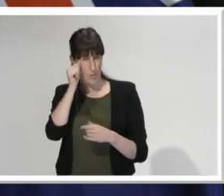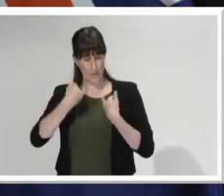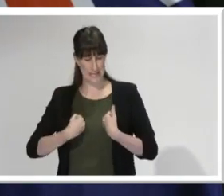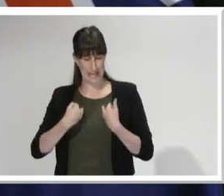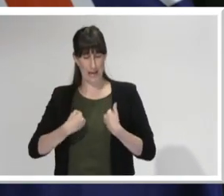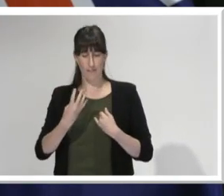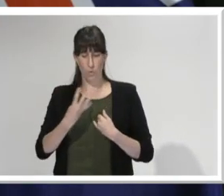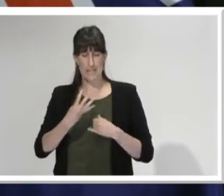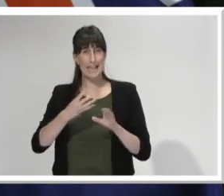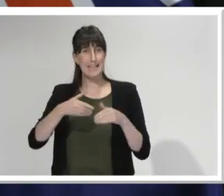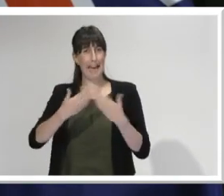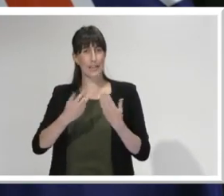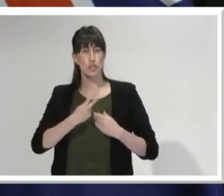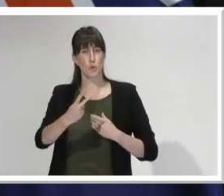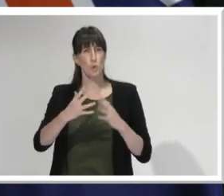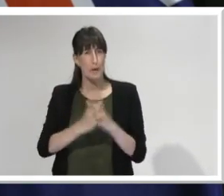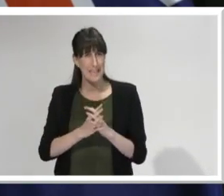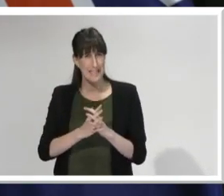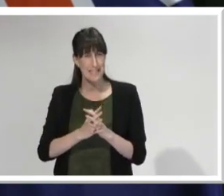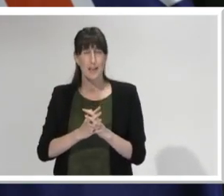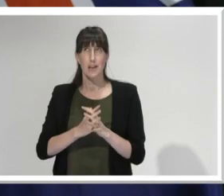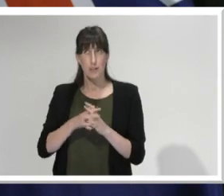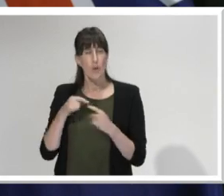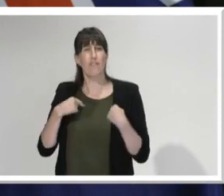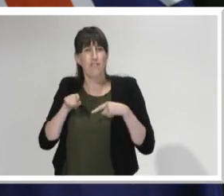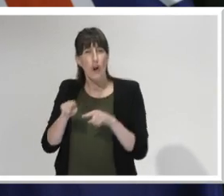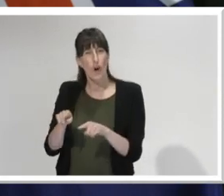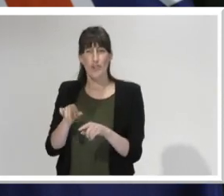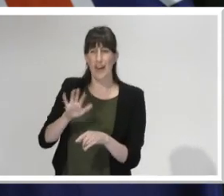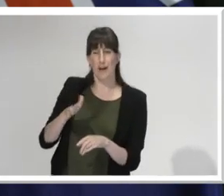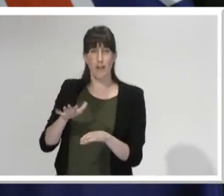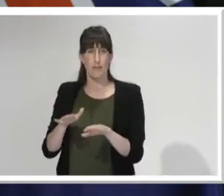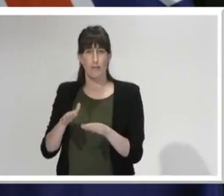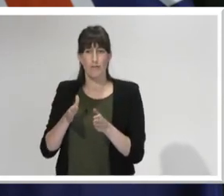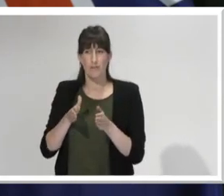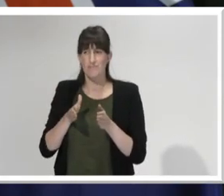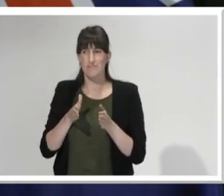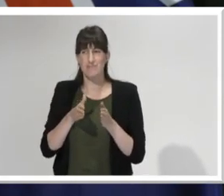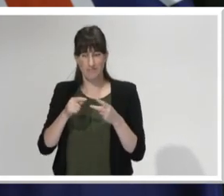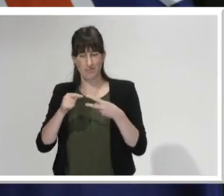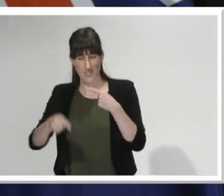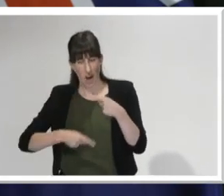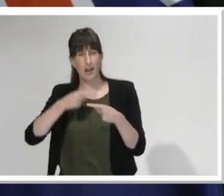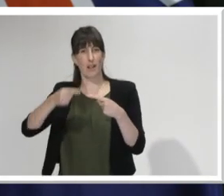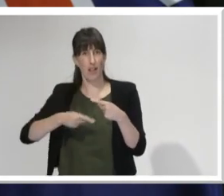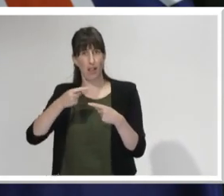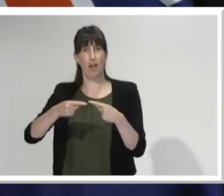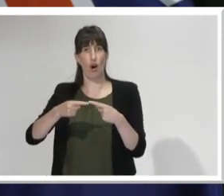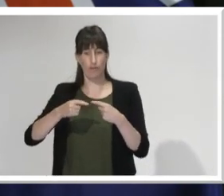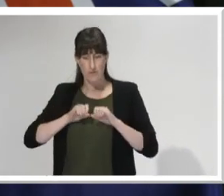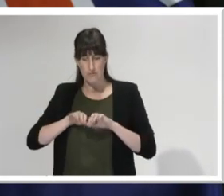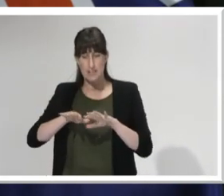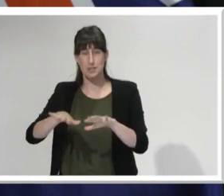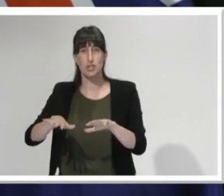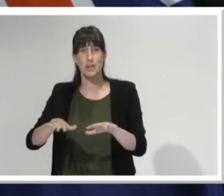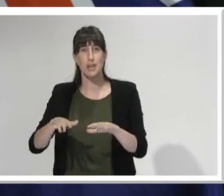so we'll tend to look in blocks that are around cycles of transmission because there's an evidence base behind why we do that, and it can tell us how